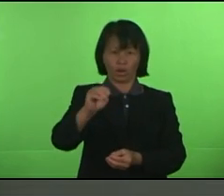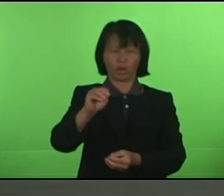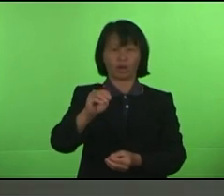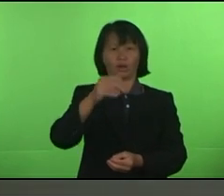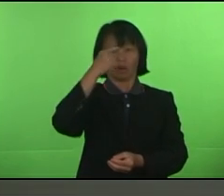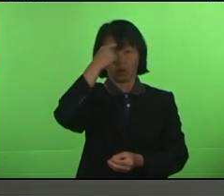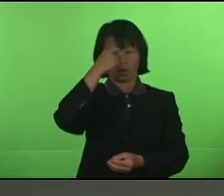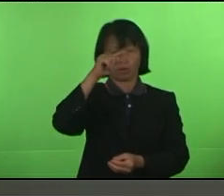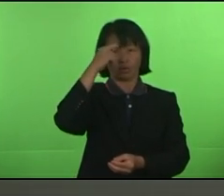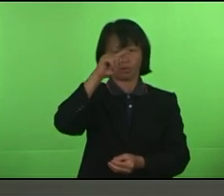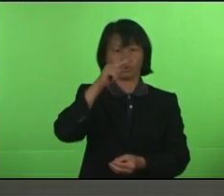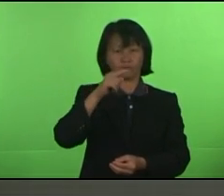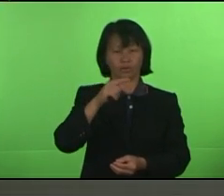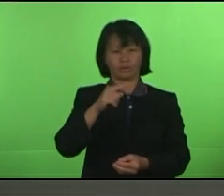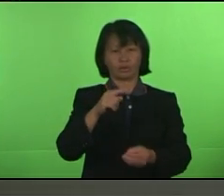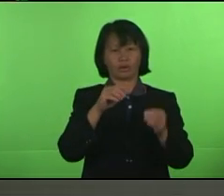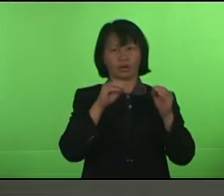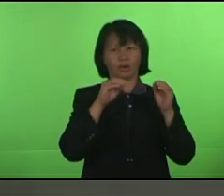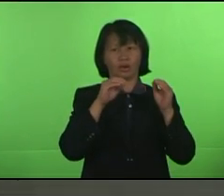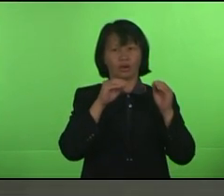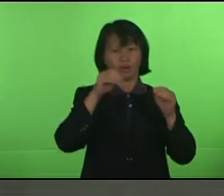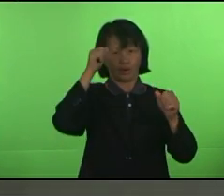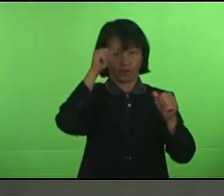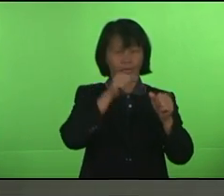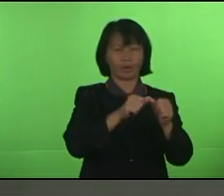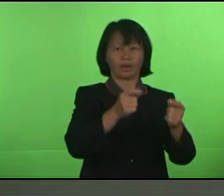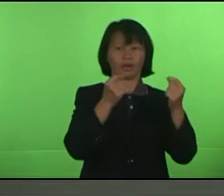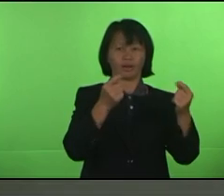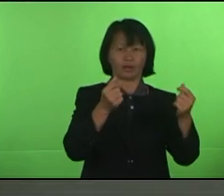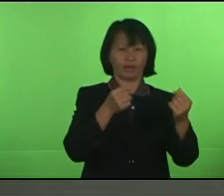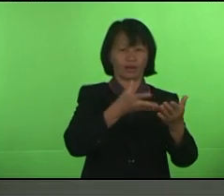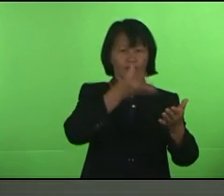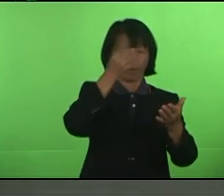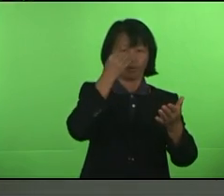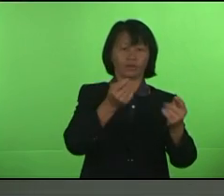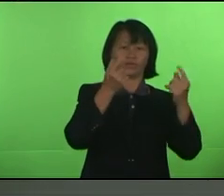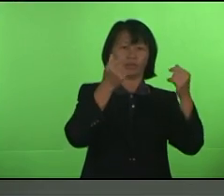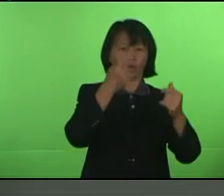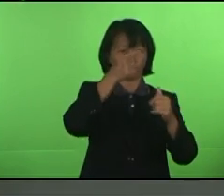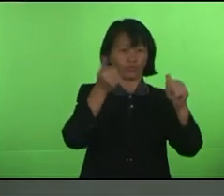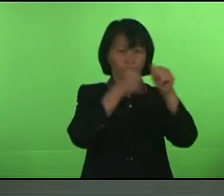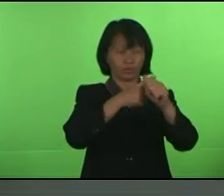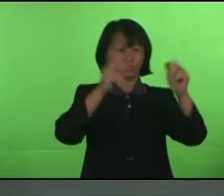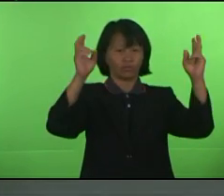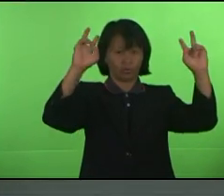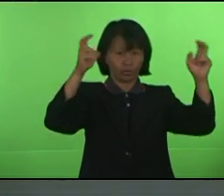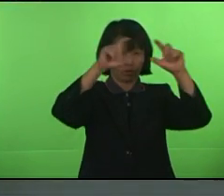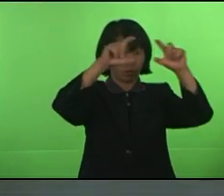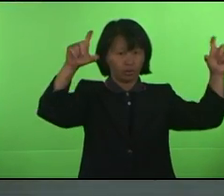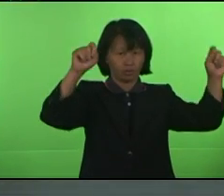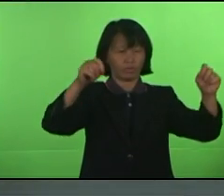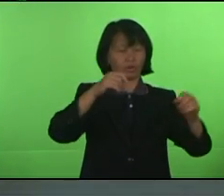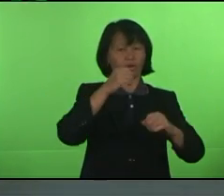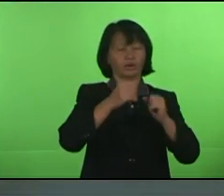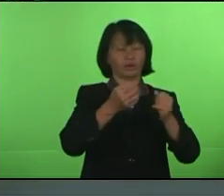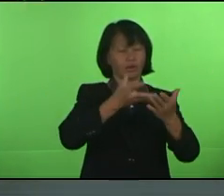to recap very quickly what we went through together for the first topic, which was on you